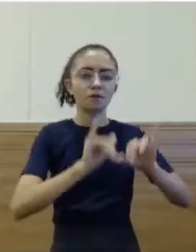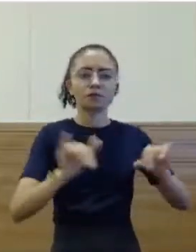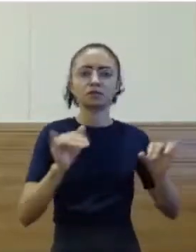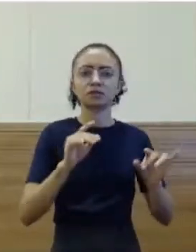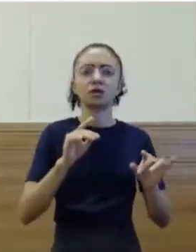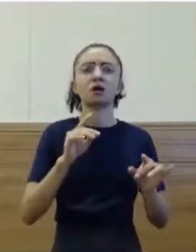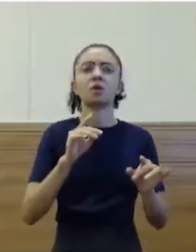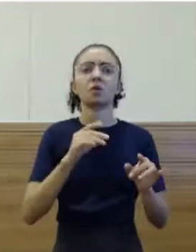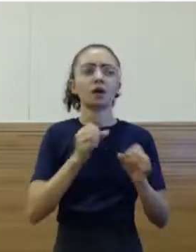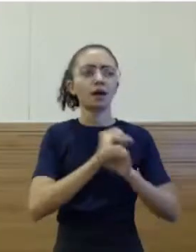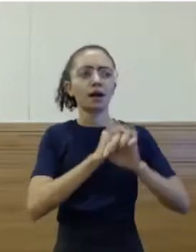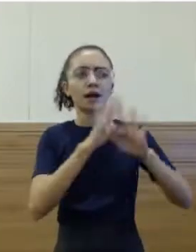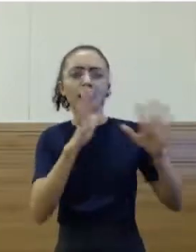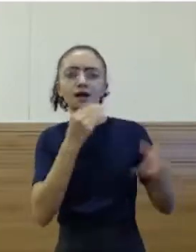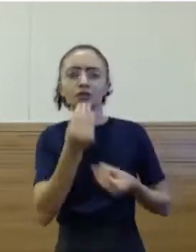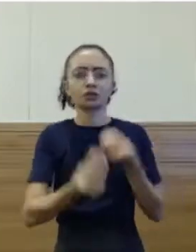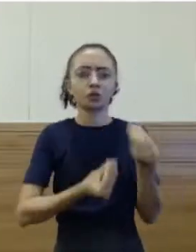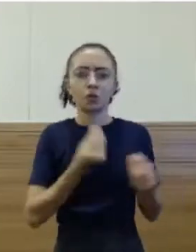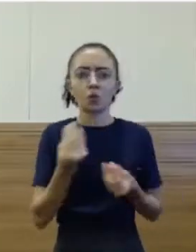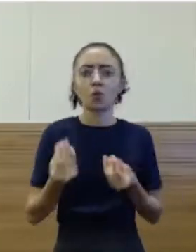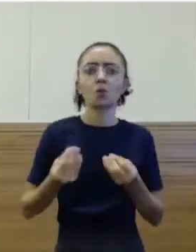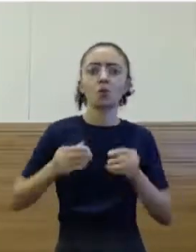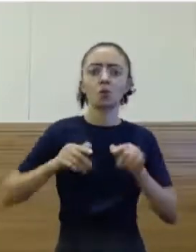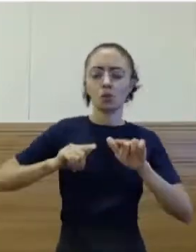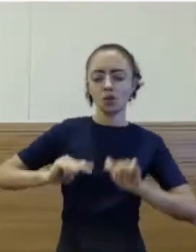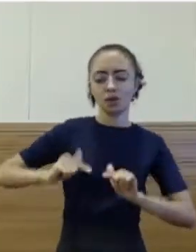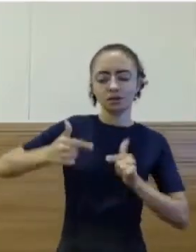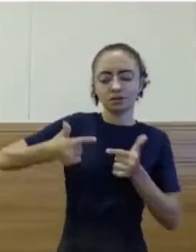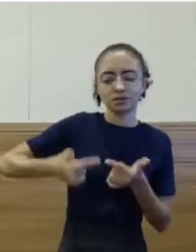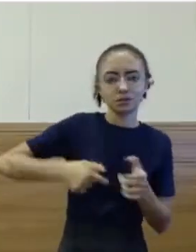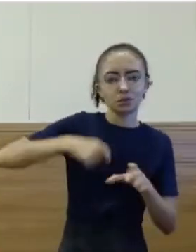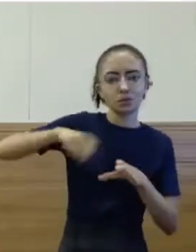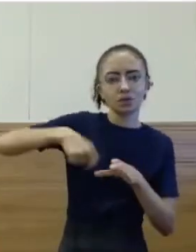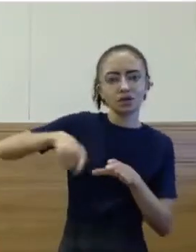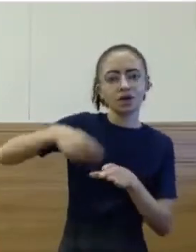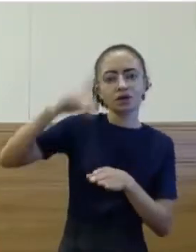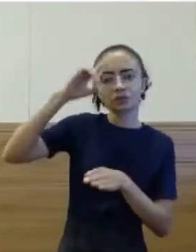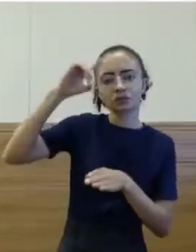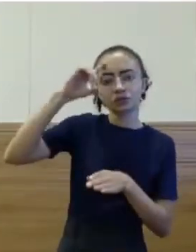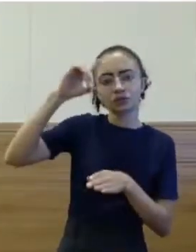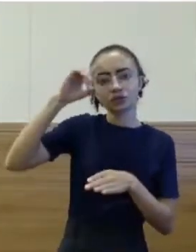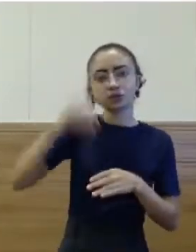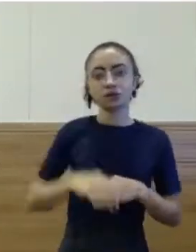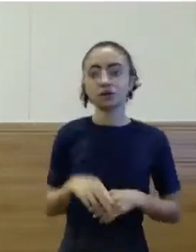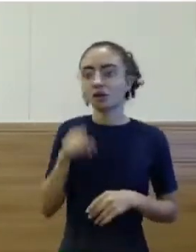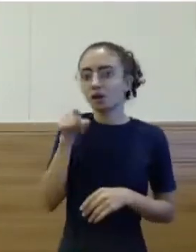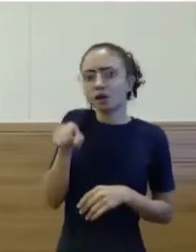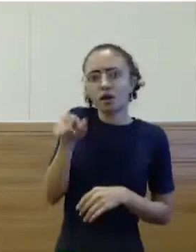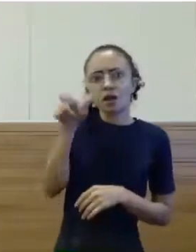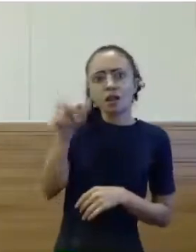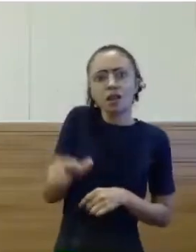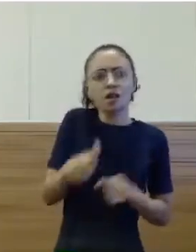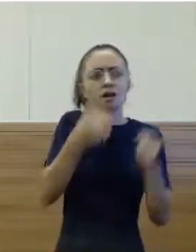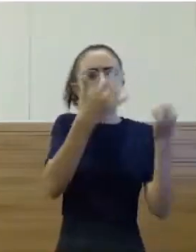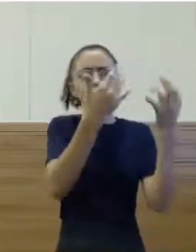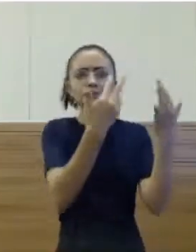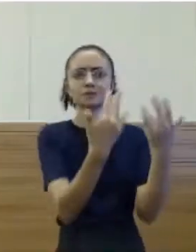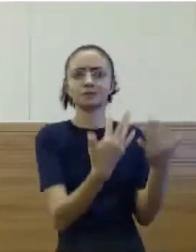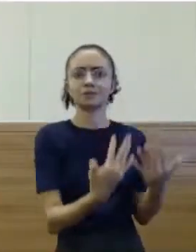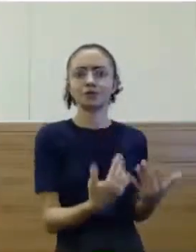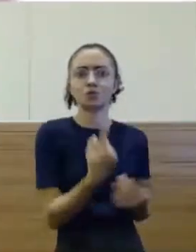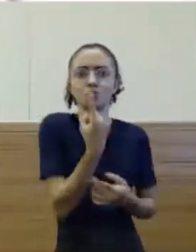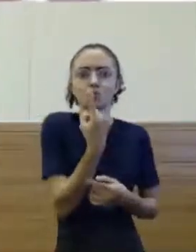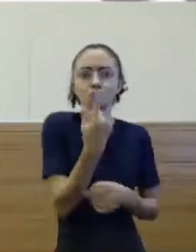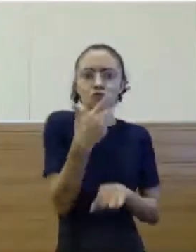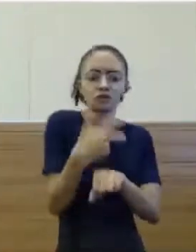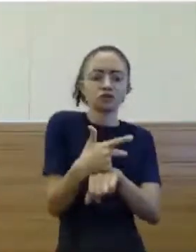objective in how to do it in the day-to-day. And I'll put this web series here, and it talks about